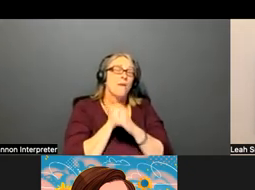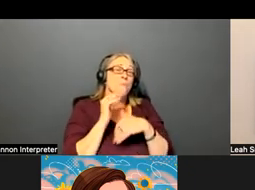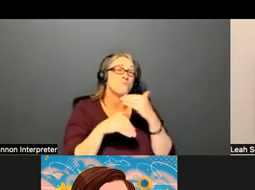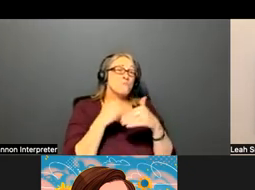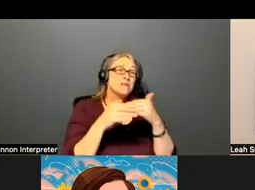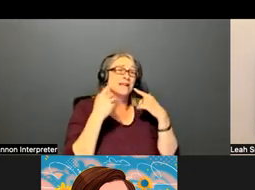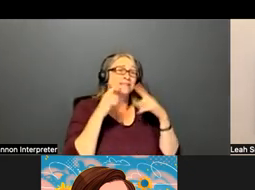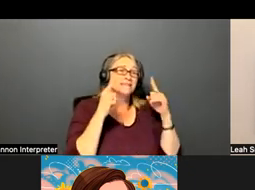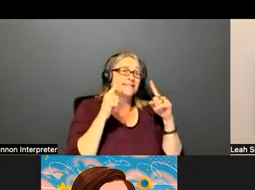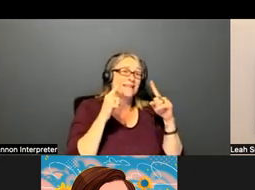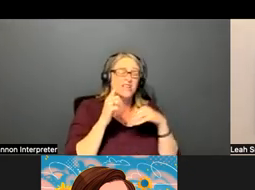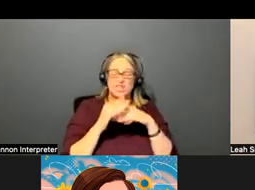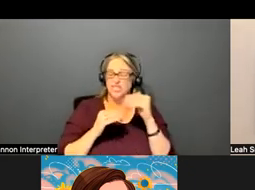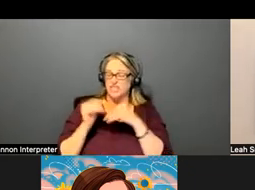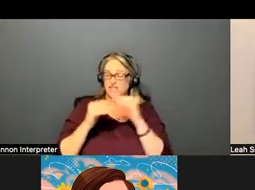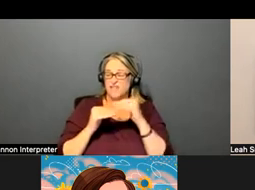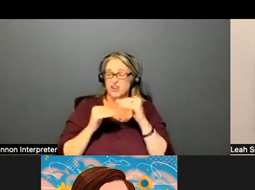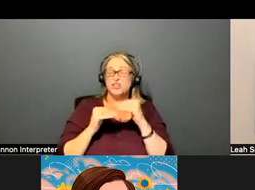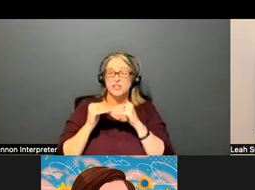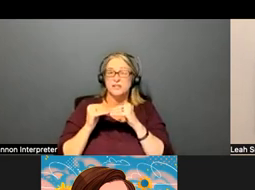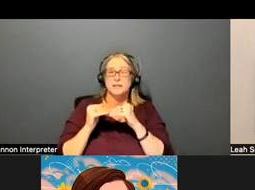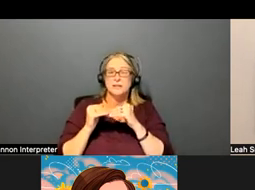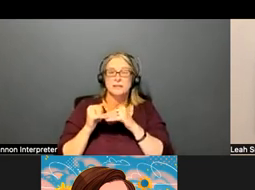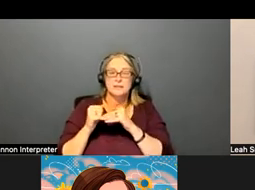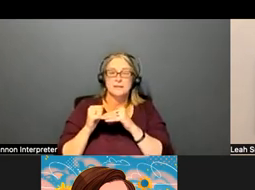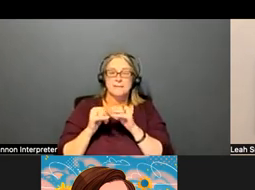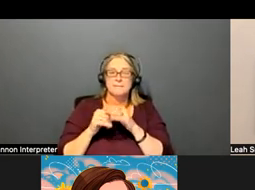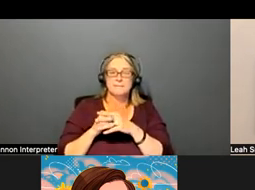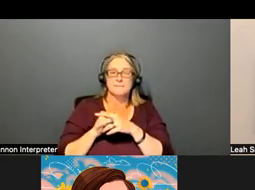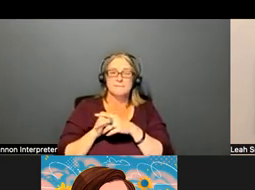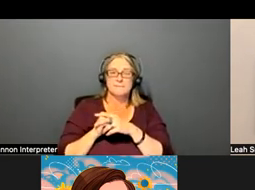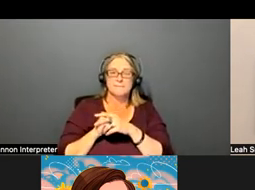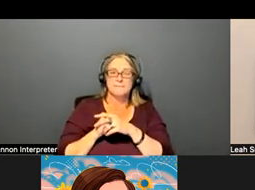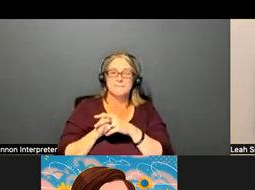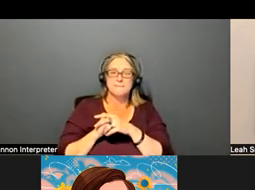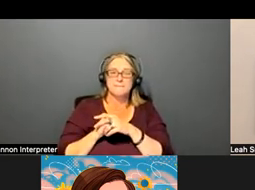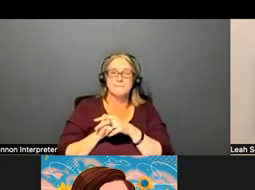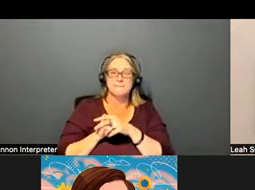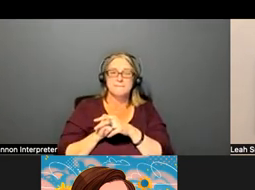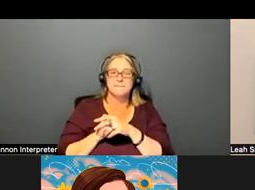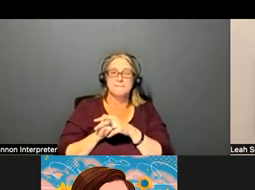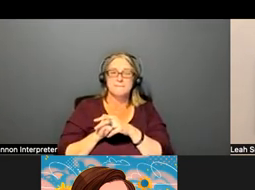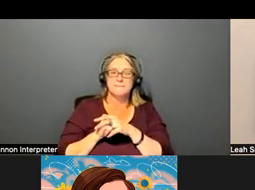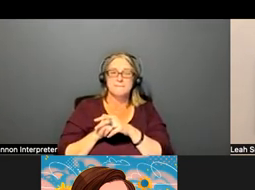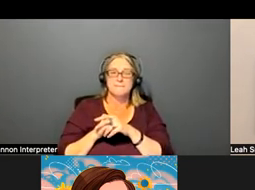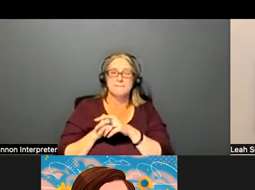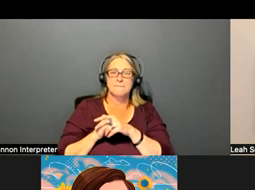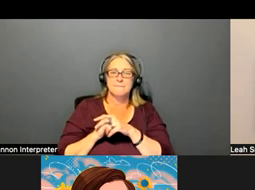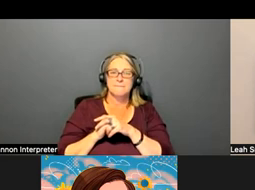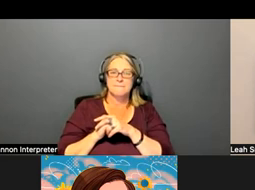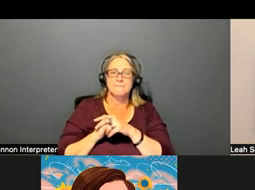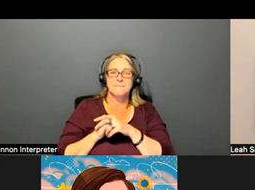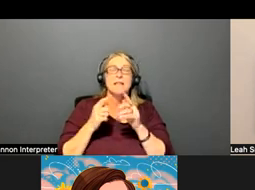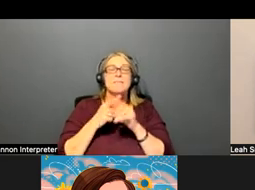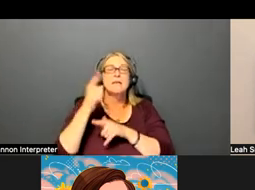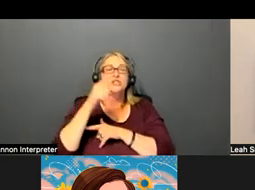discomfort. And with productive discomfort, what we're doing is we're inviting people to, like, say, hey, let's check